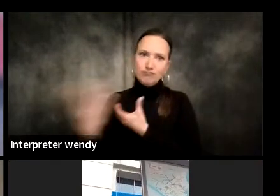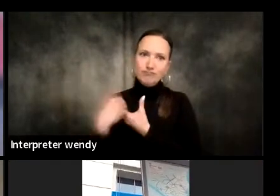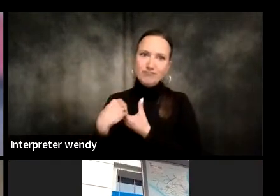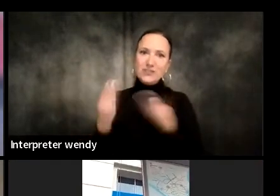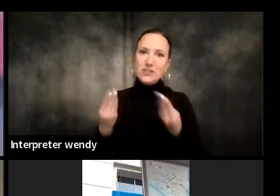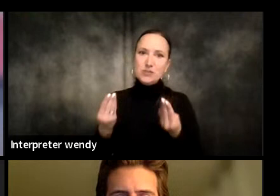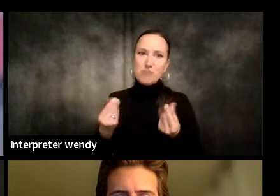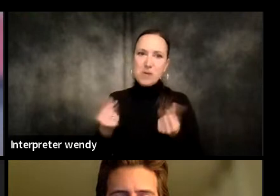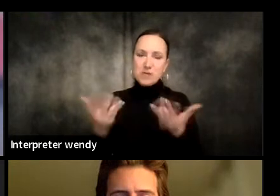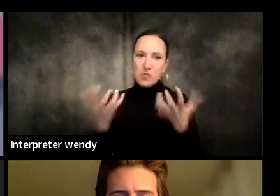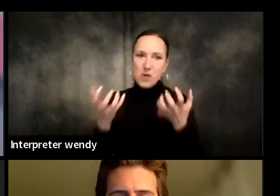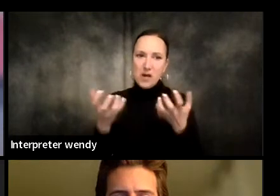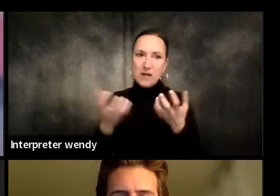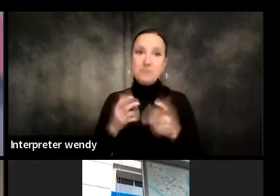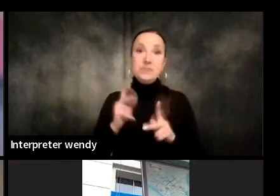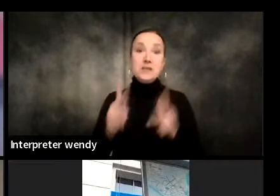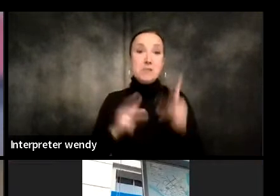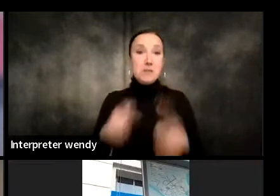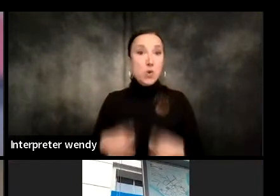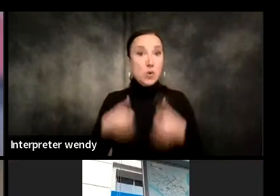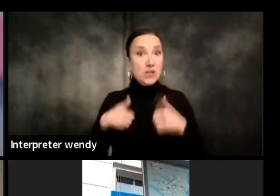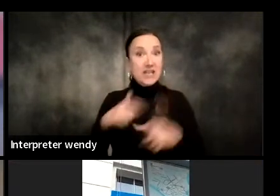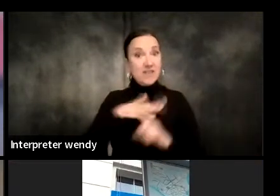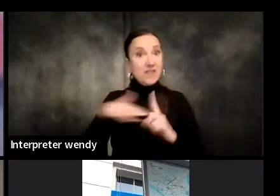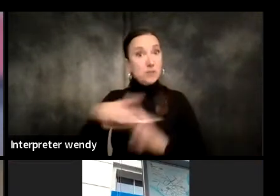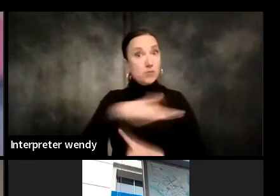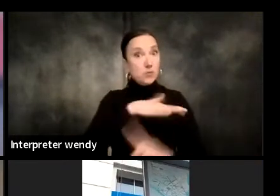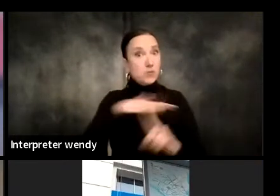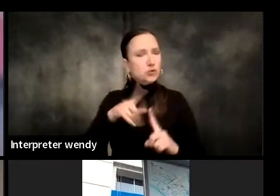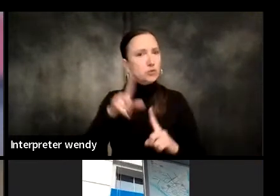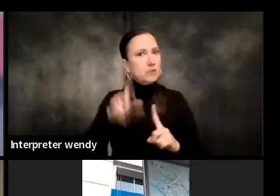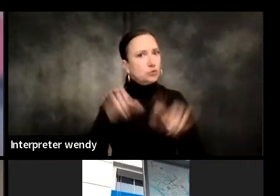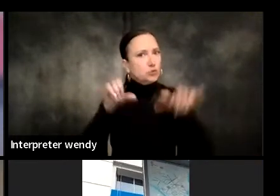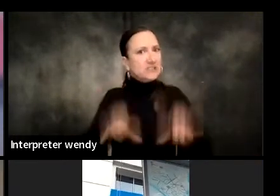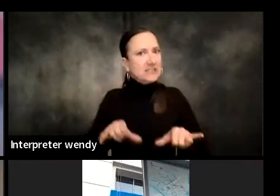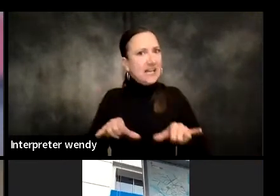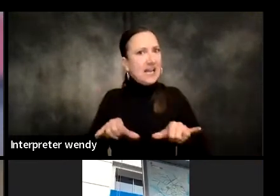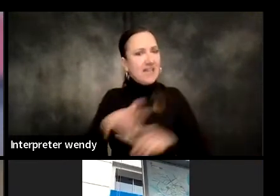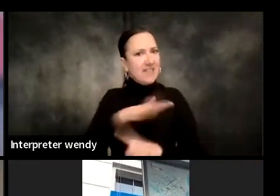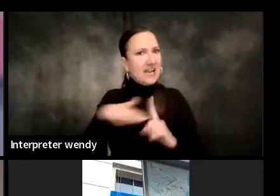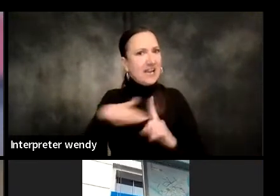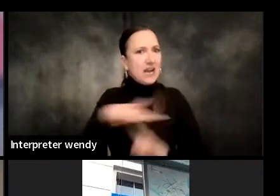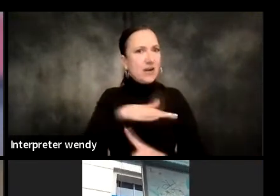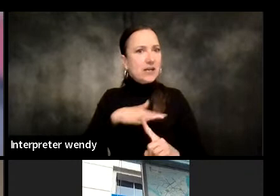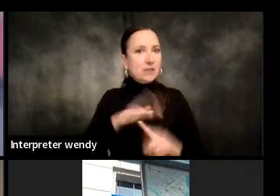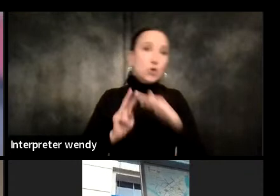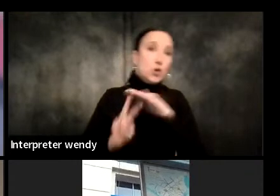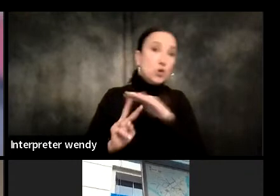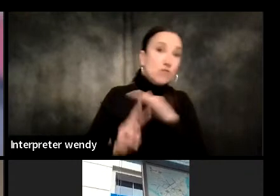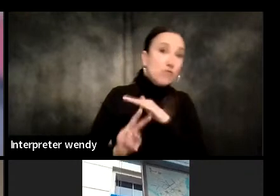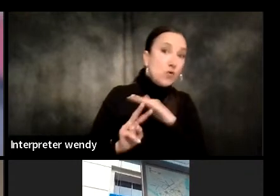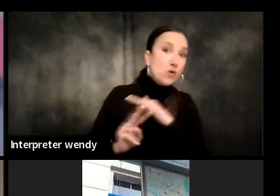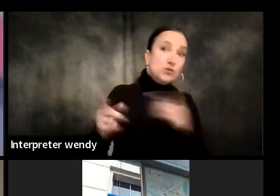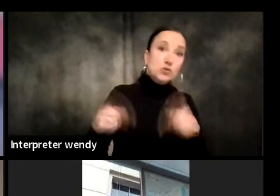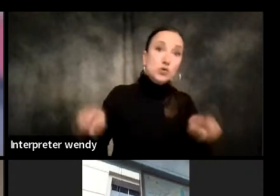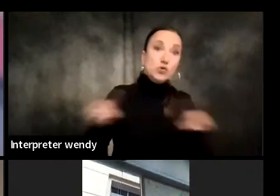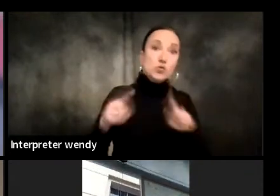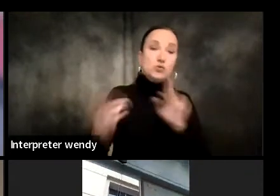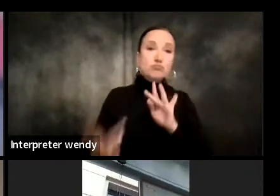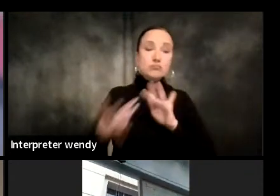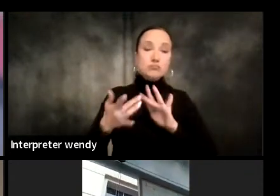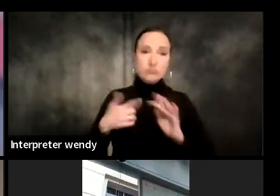property if you want it. People that live in the community should be able to stay in the community. And I look forward to speaking to anyone